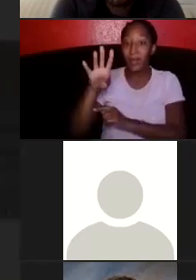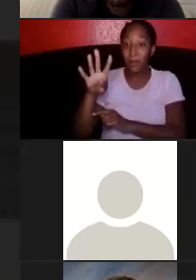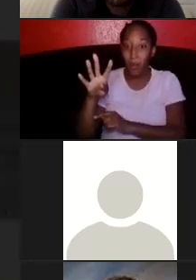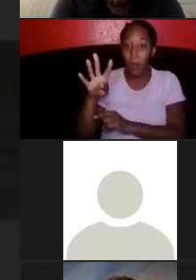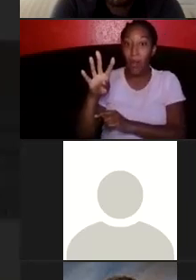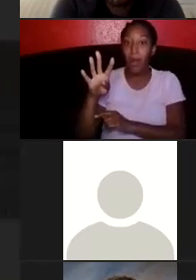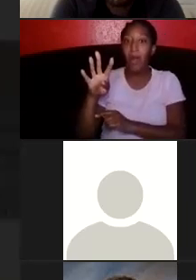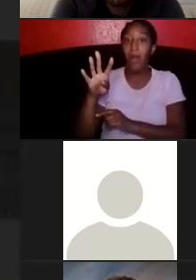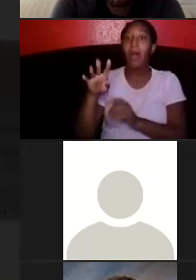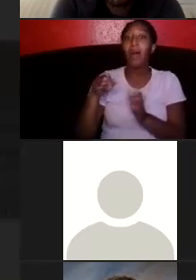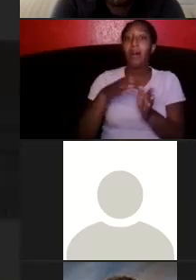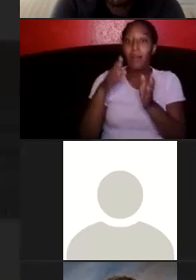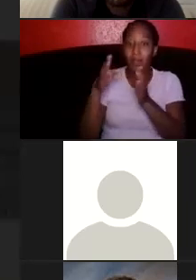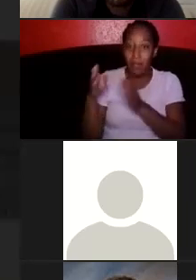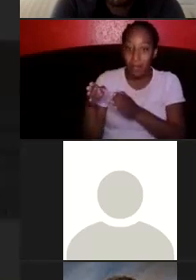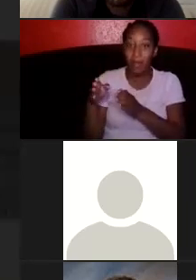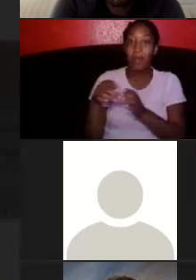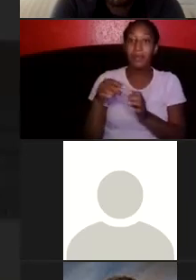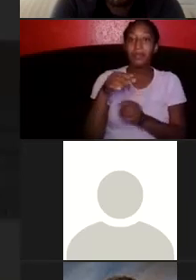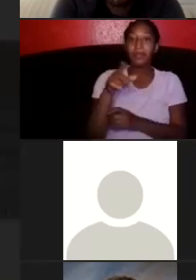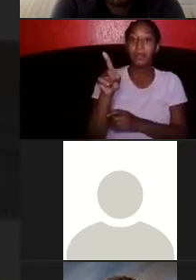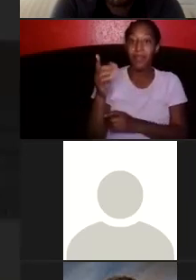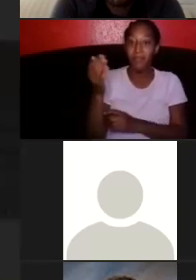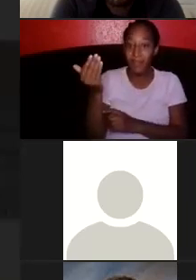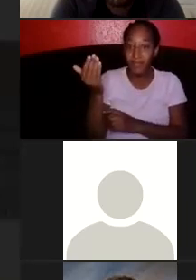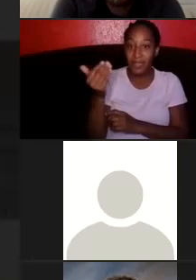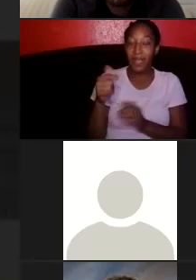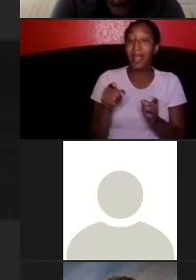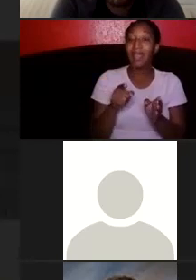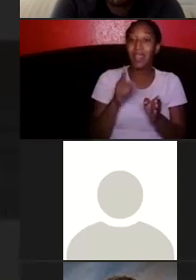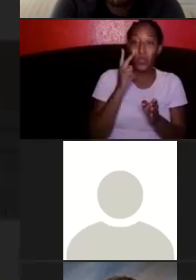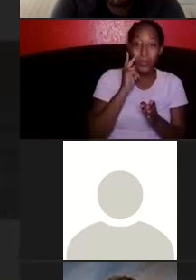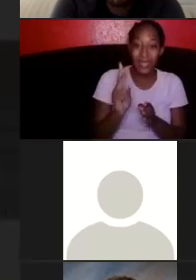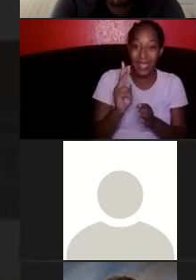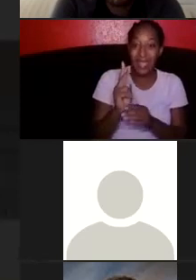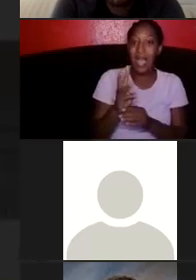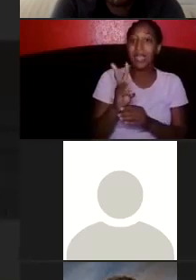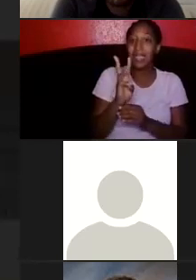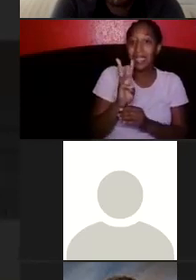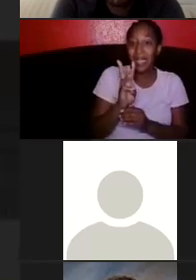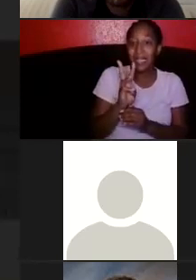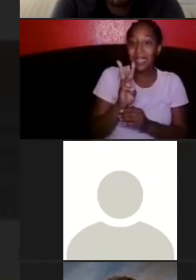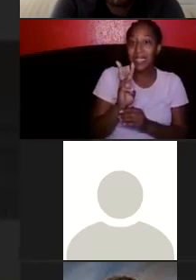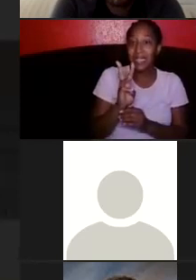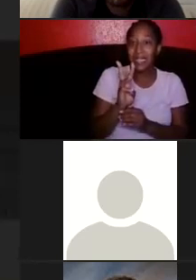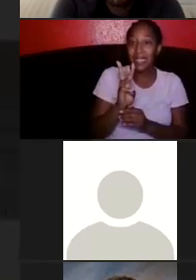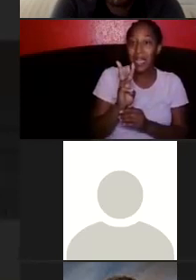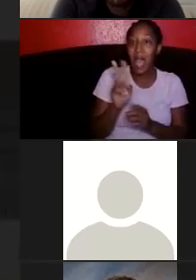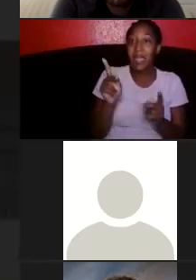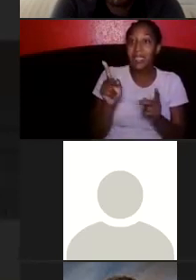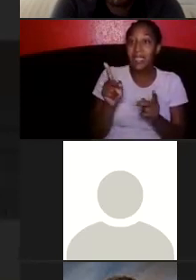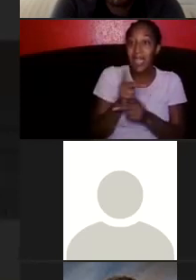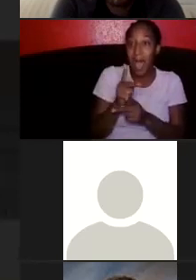to the 12, okay? Because when you multiply when